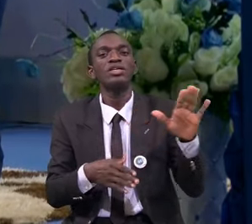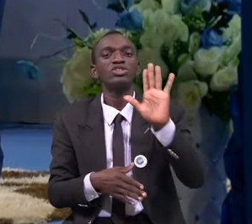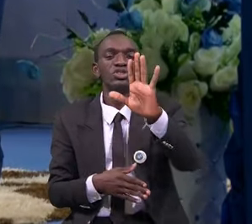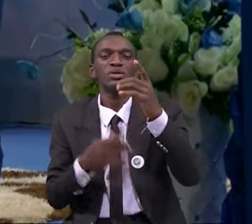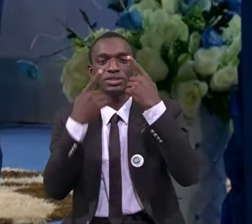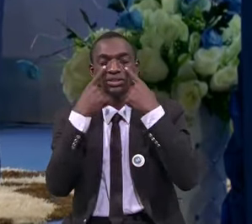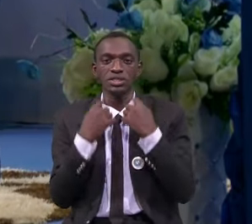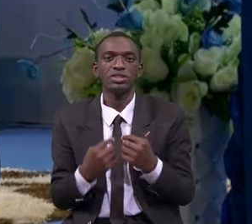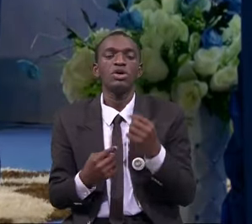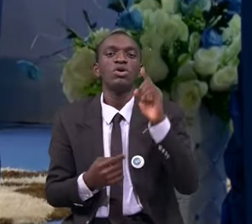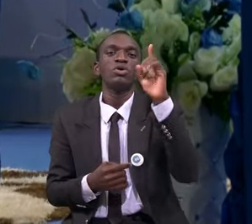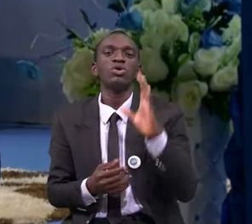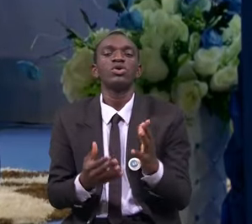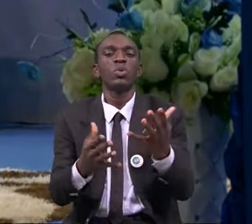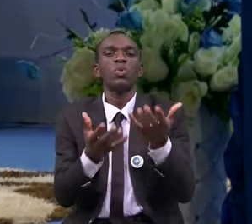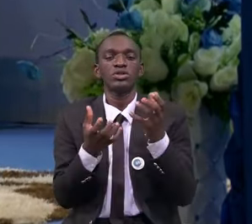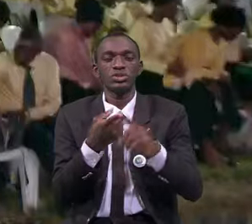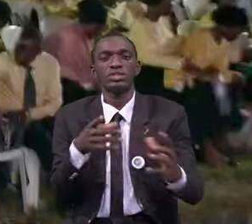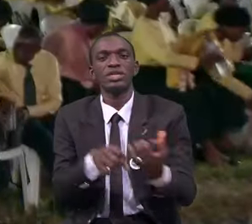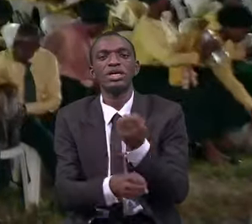He wants to take away your sorrow.